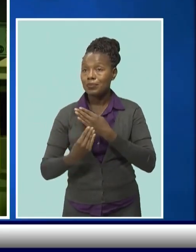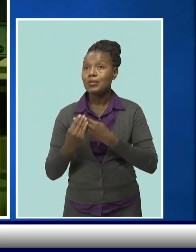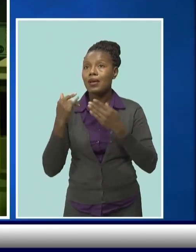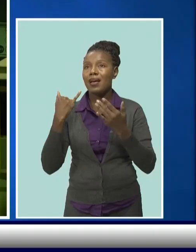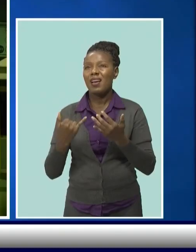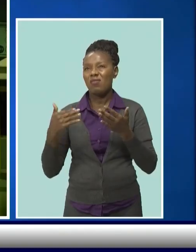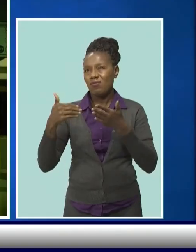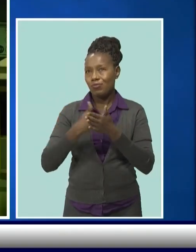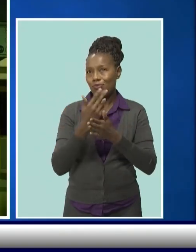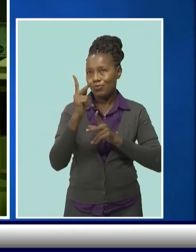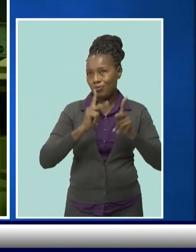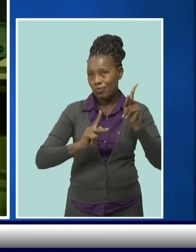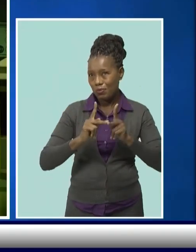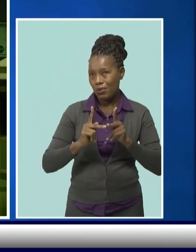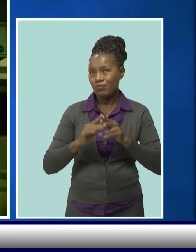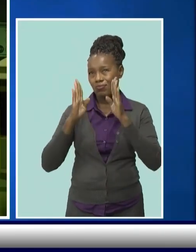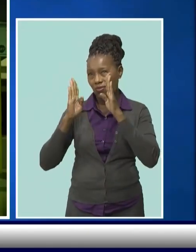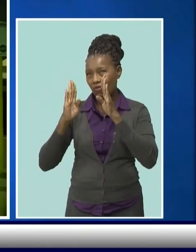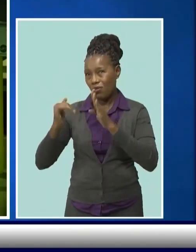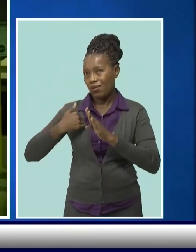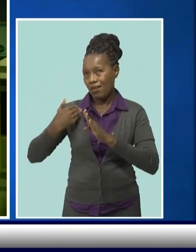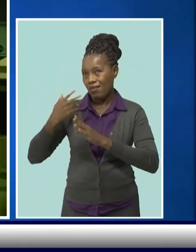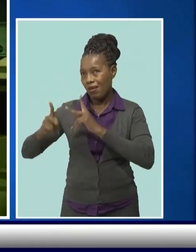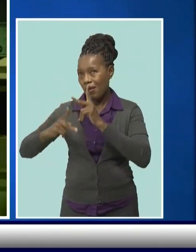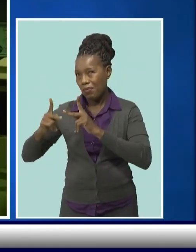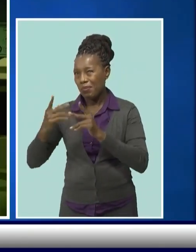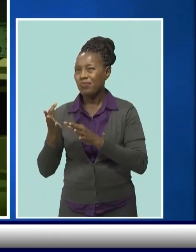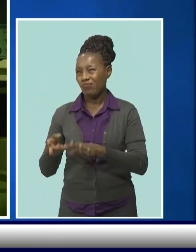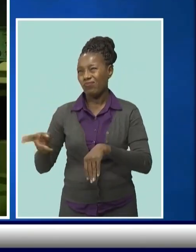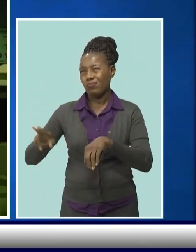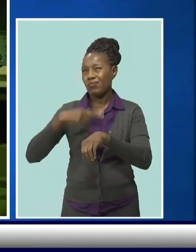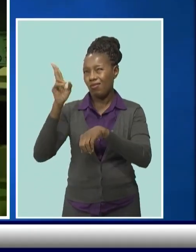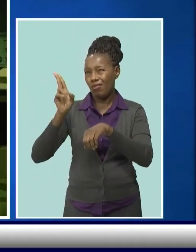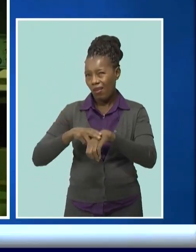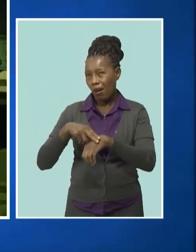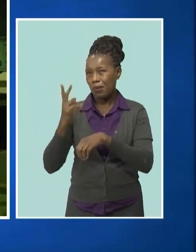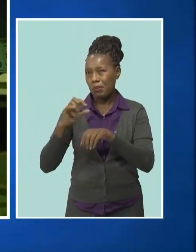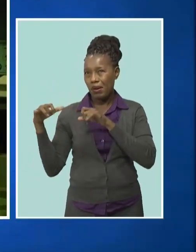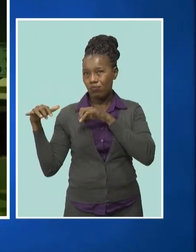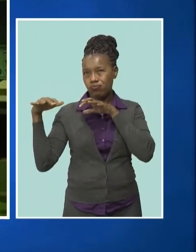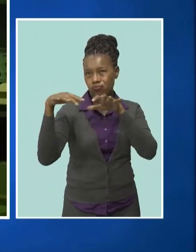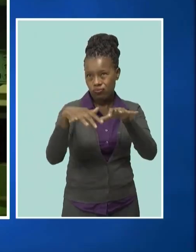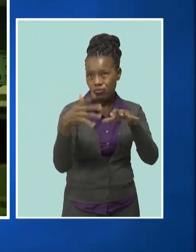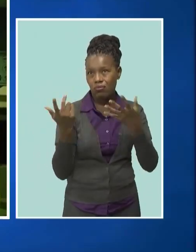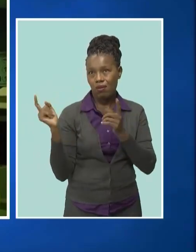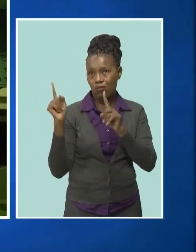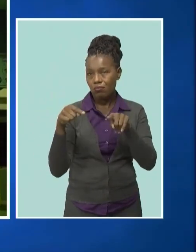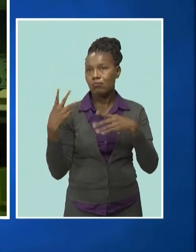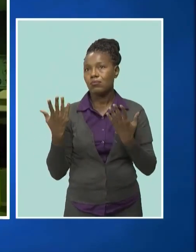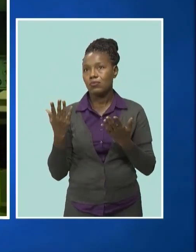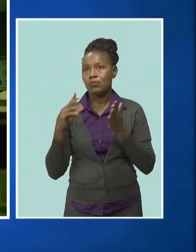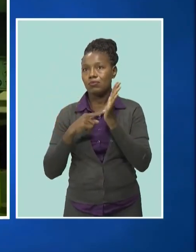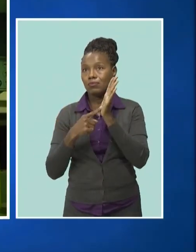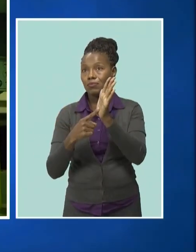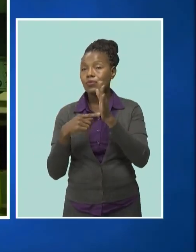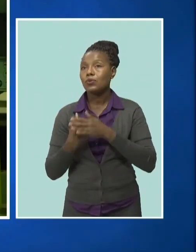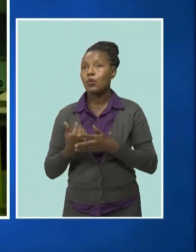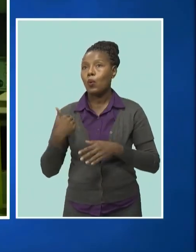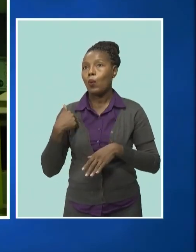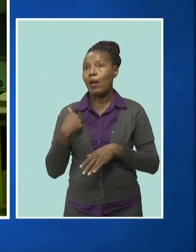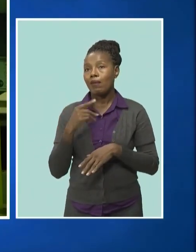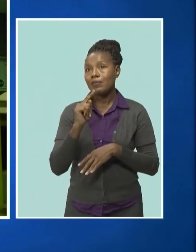the younger demographic, which is traditionally the audience that we're going for. So we have